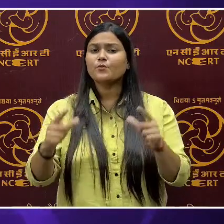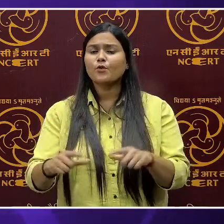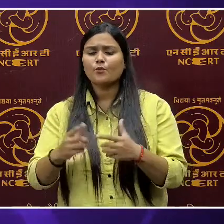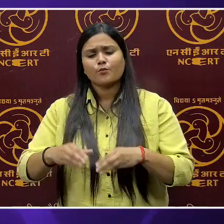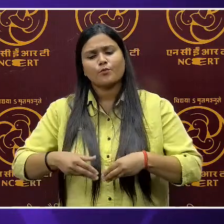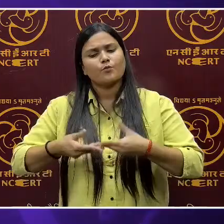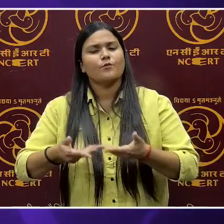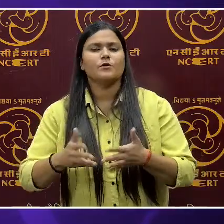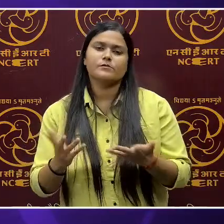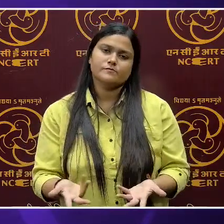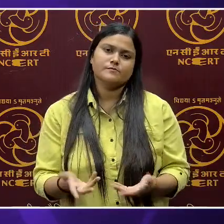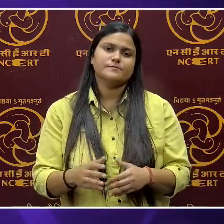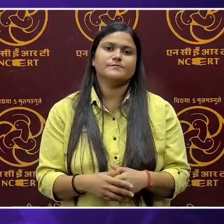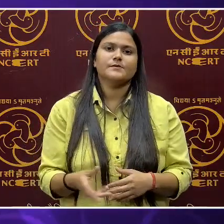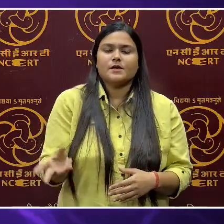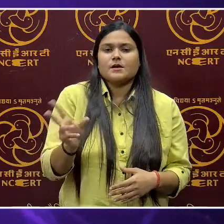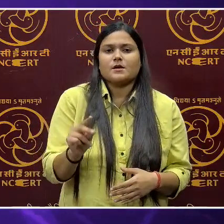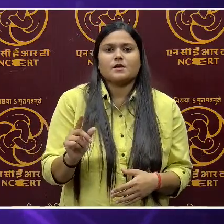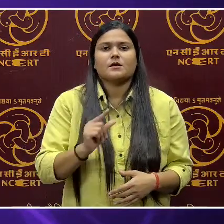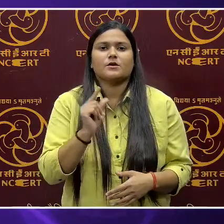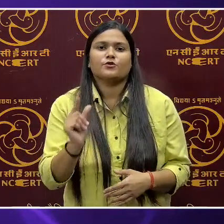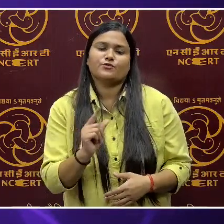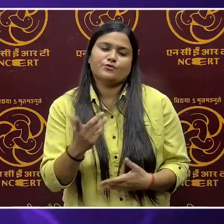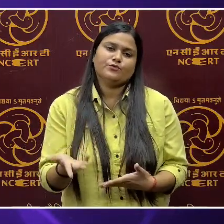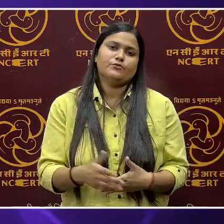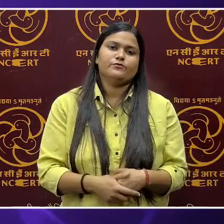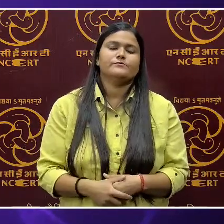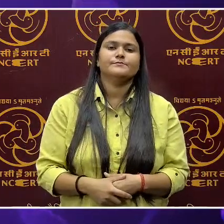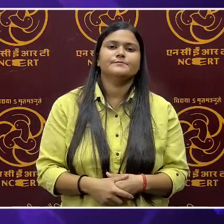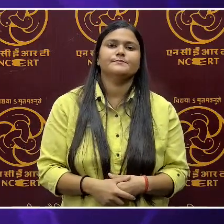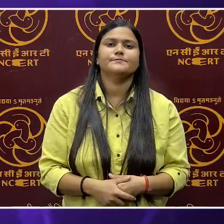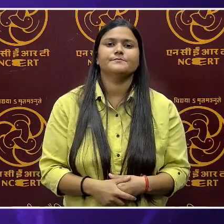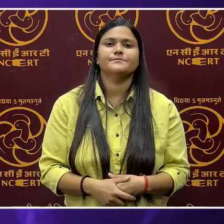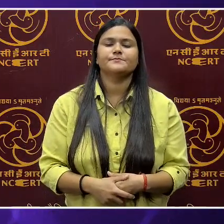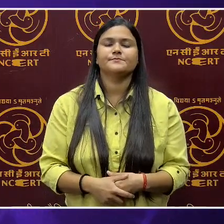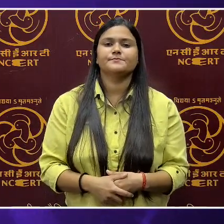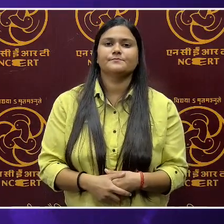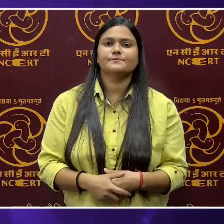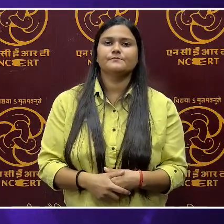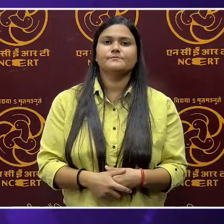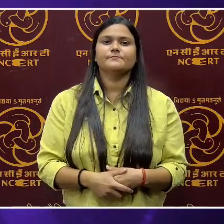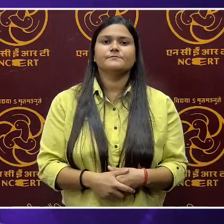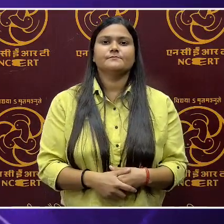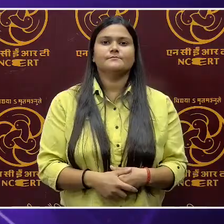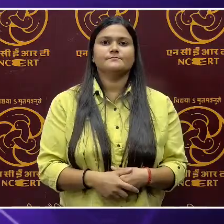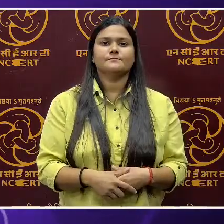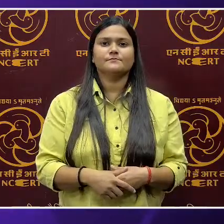that waste water is very important. Absolutely. And we have